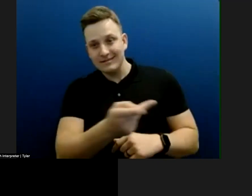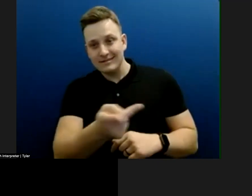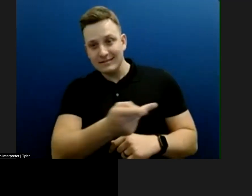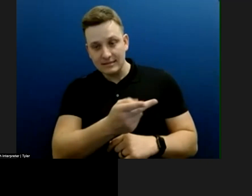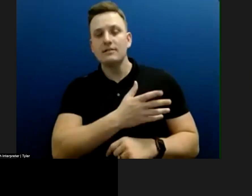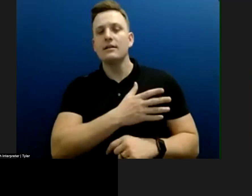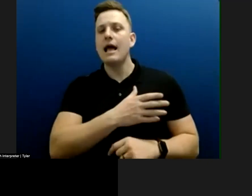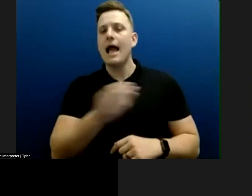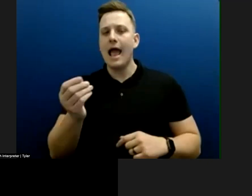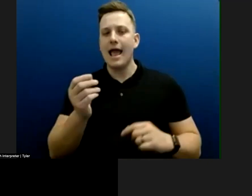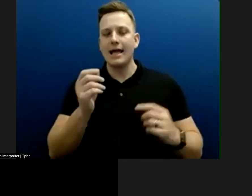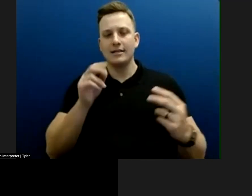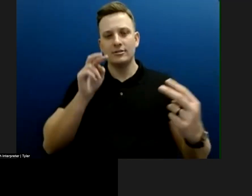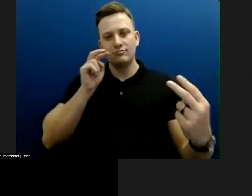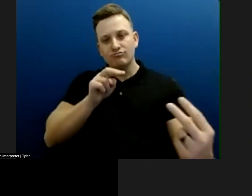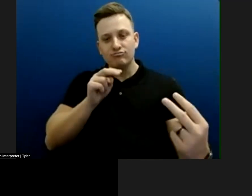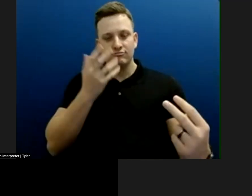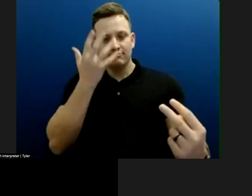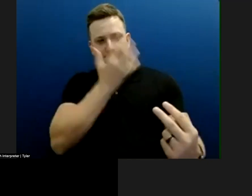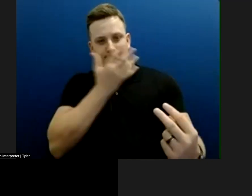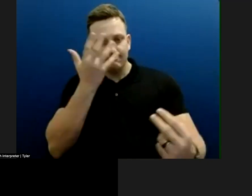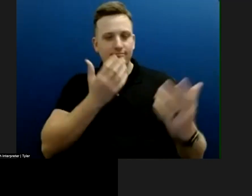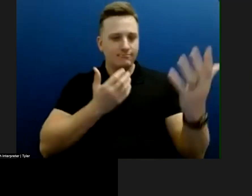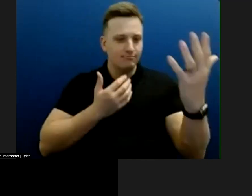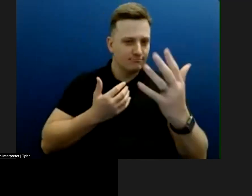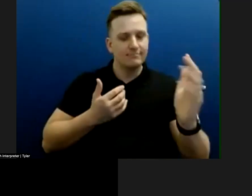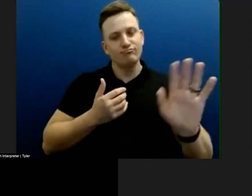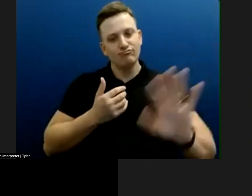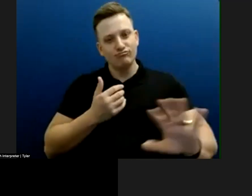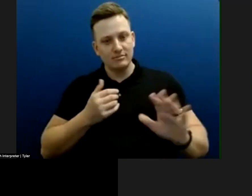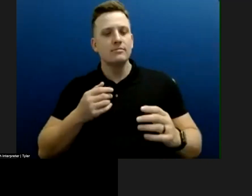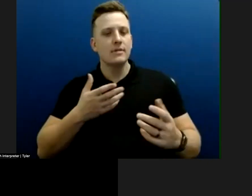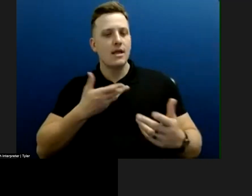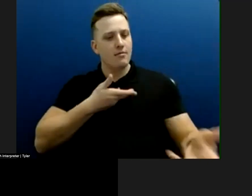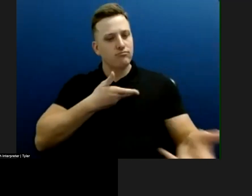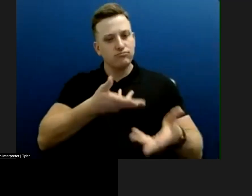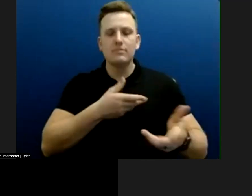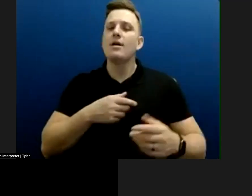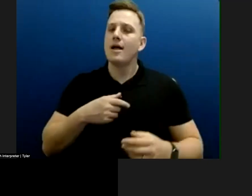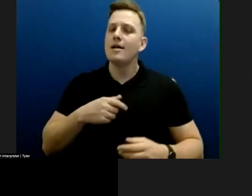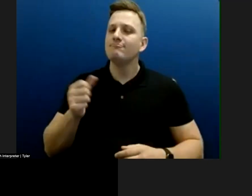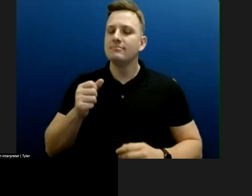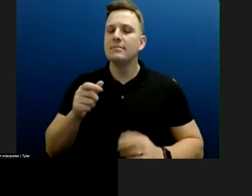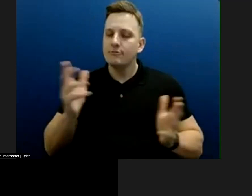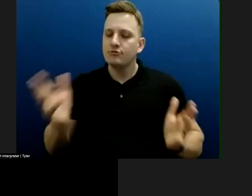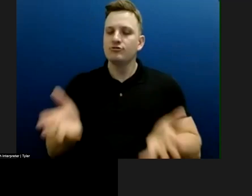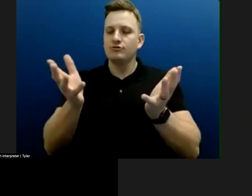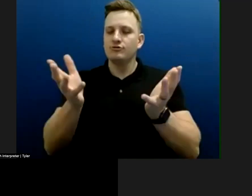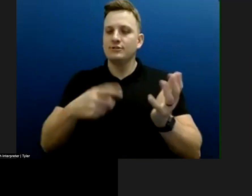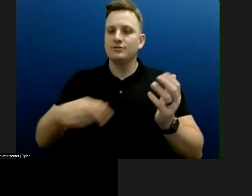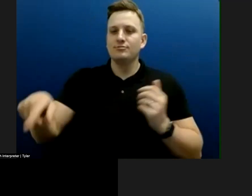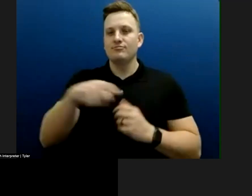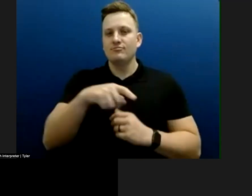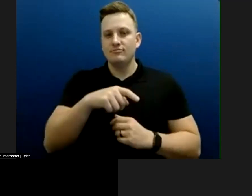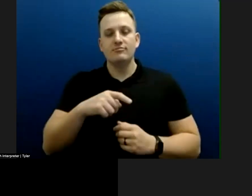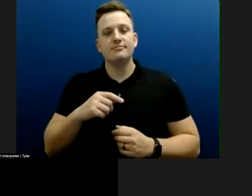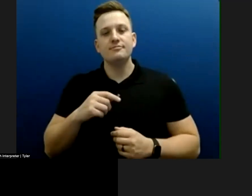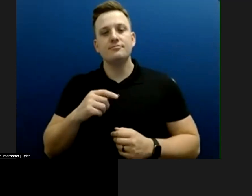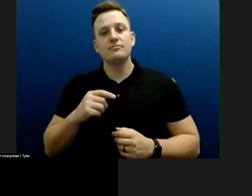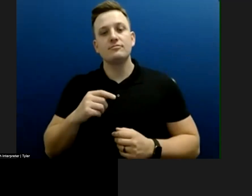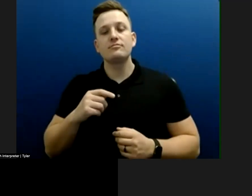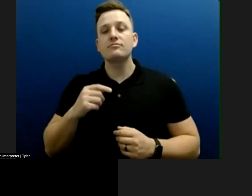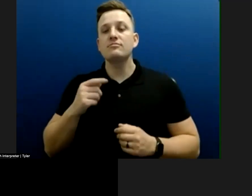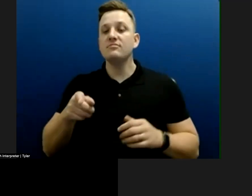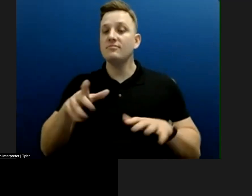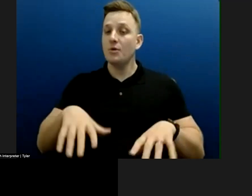hands and faces providing harmony at the same time. I would encourage any of you, if you're interested ever in doing a